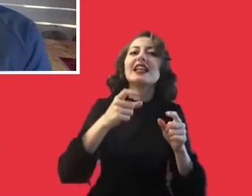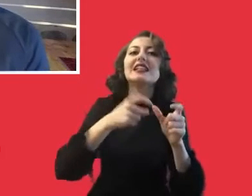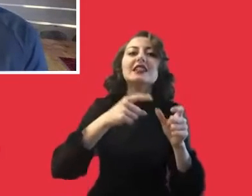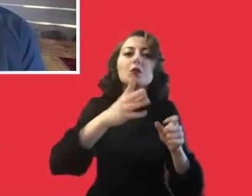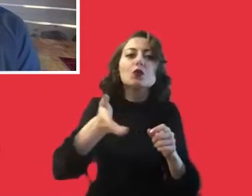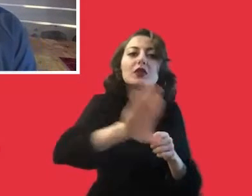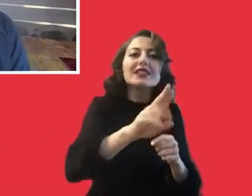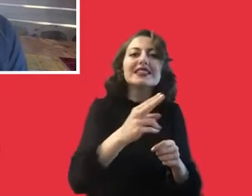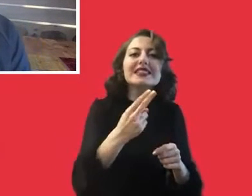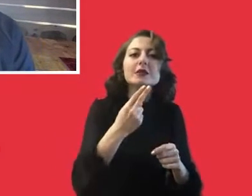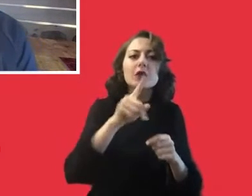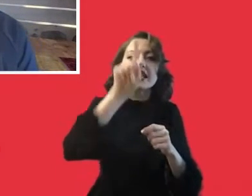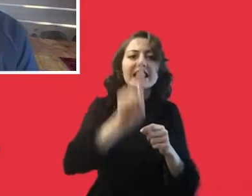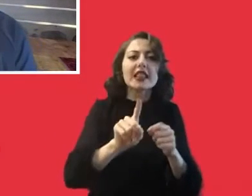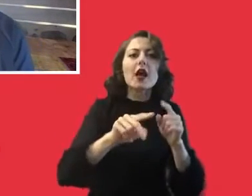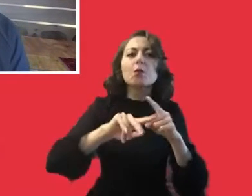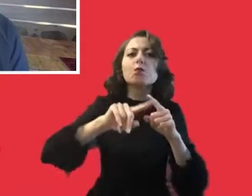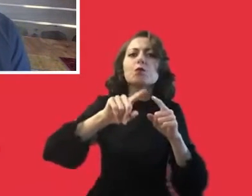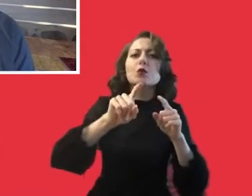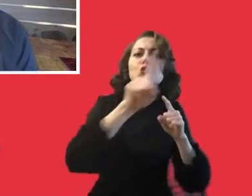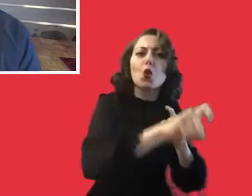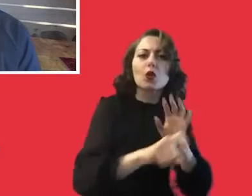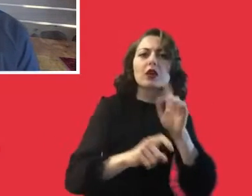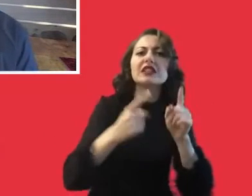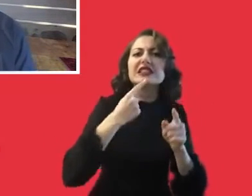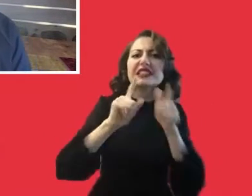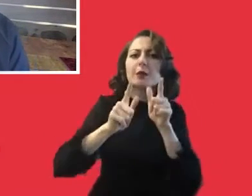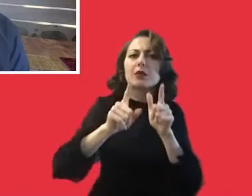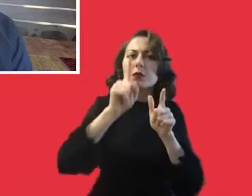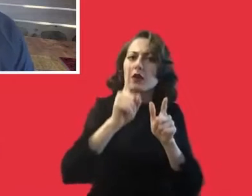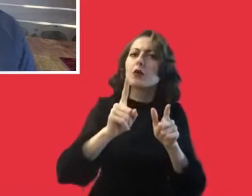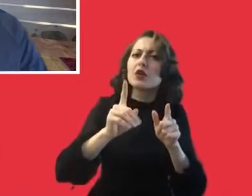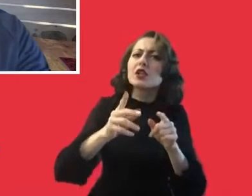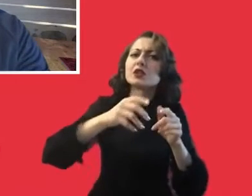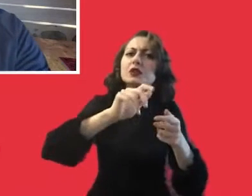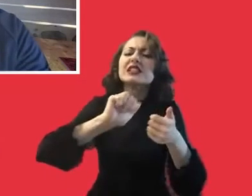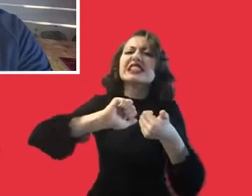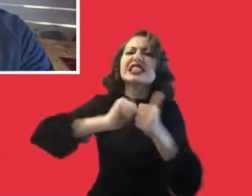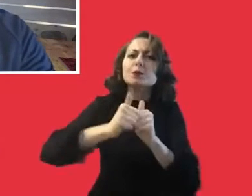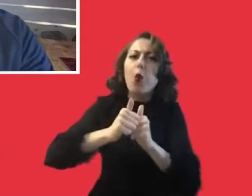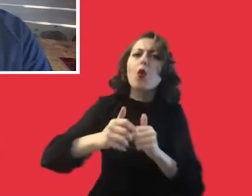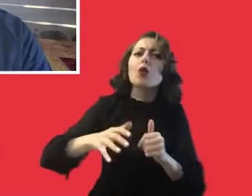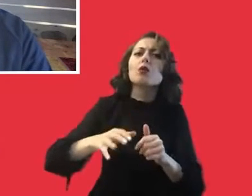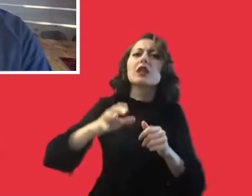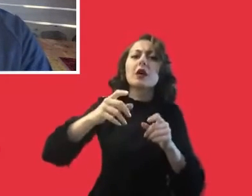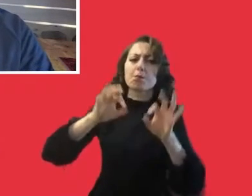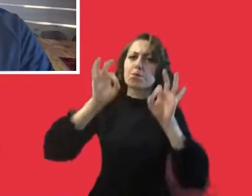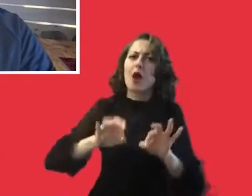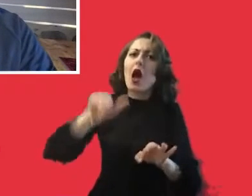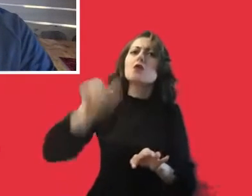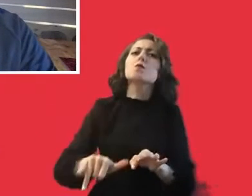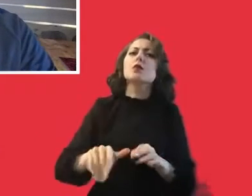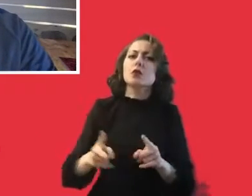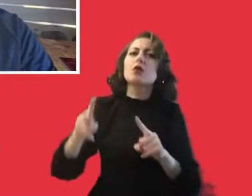From this, now let's go to another foundation called BoMoVu. And in CES, we know that it is